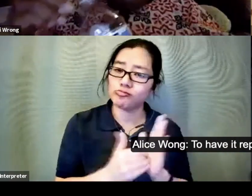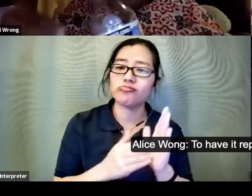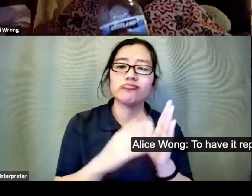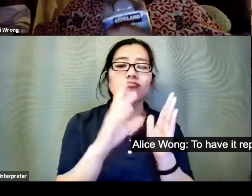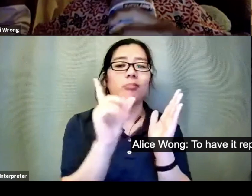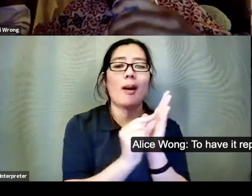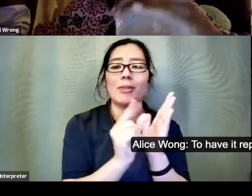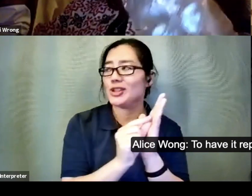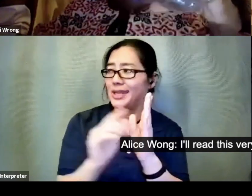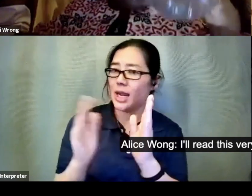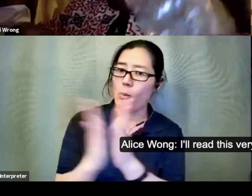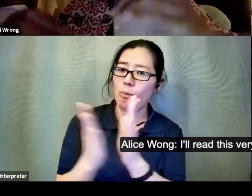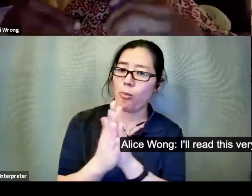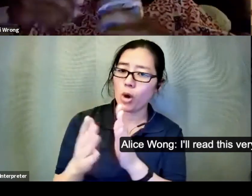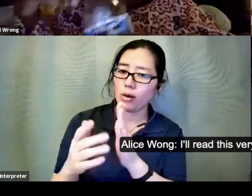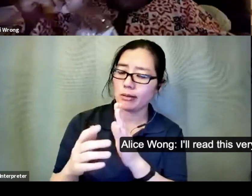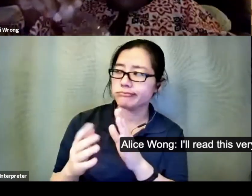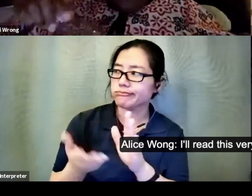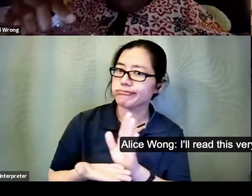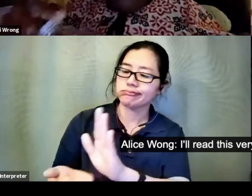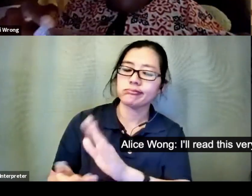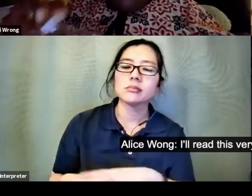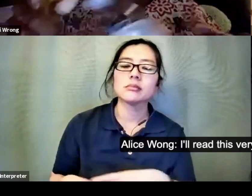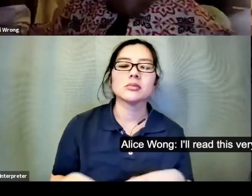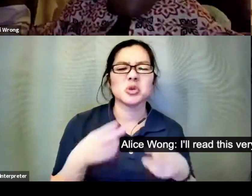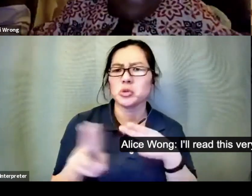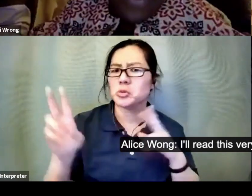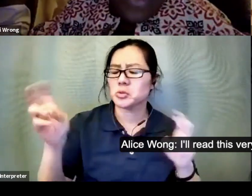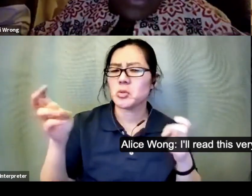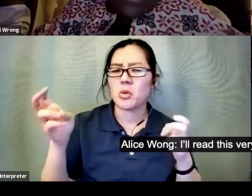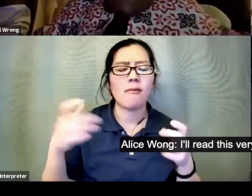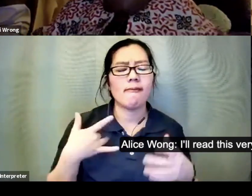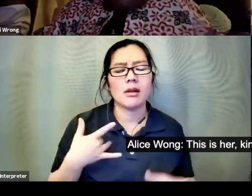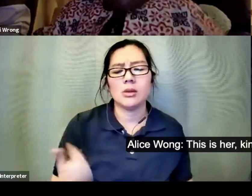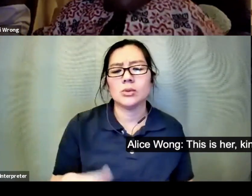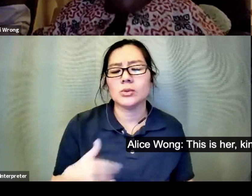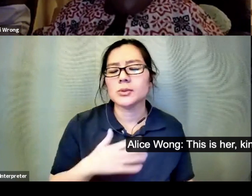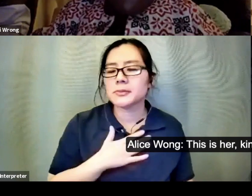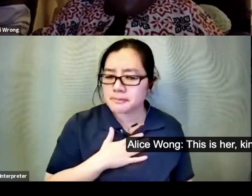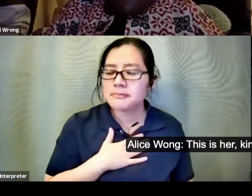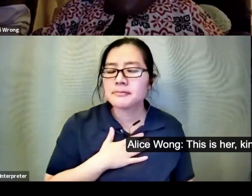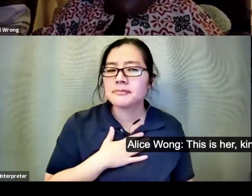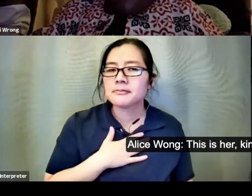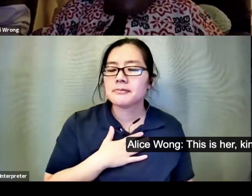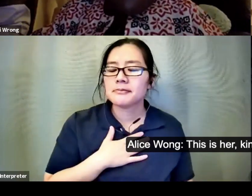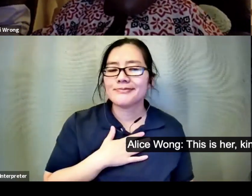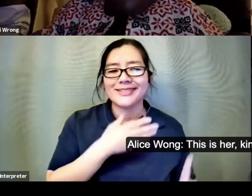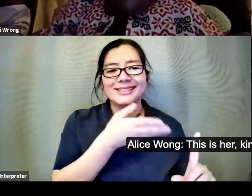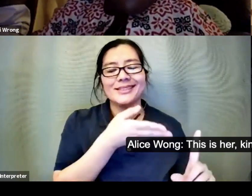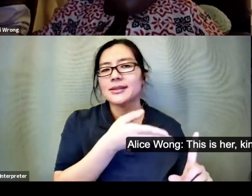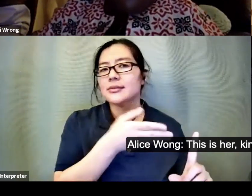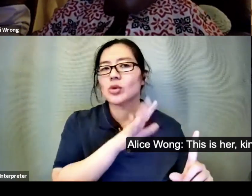And I'll just read this very short quote because I feel this is her kind of giving her take